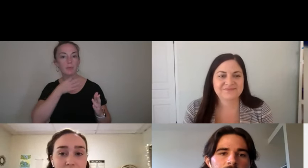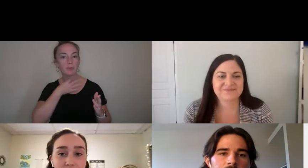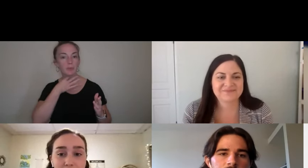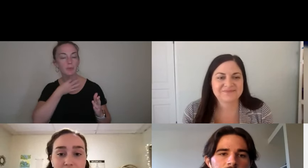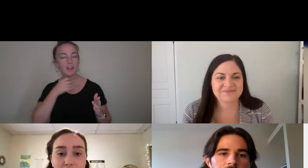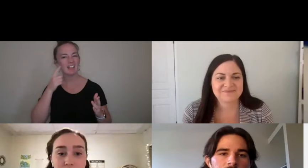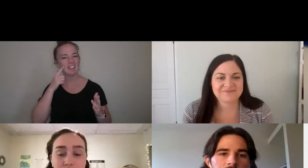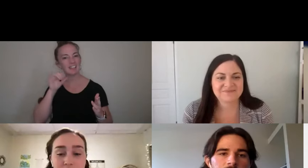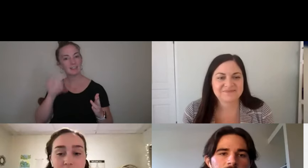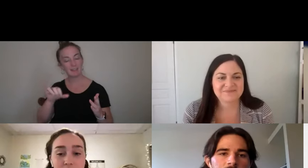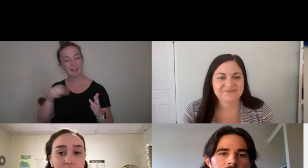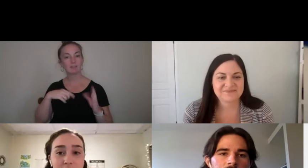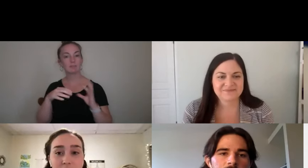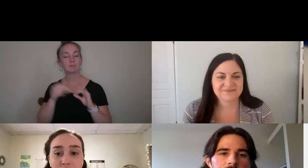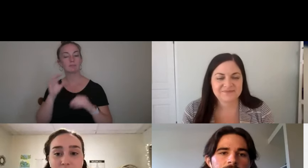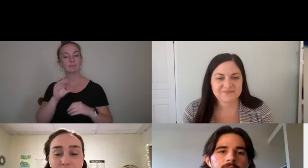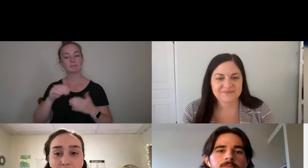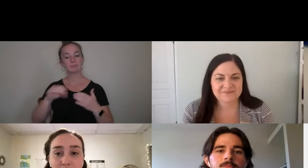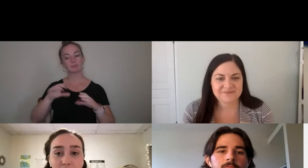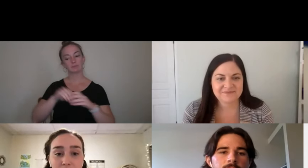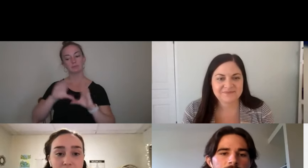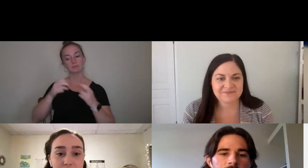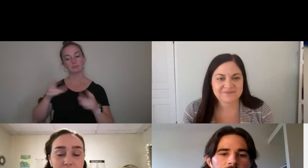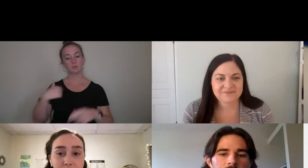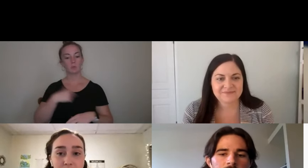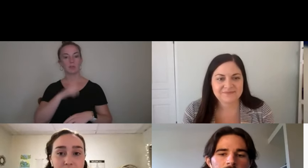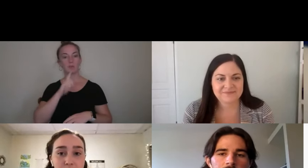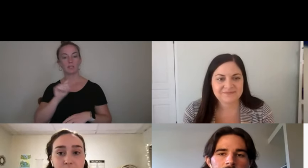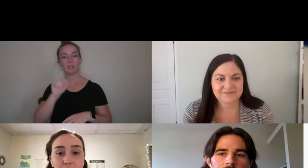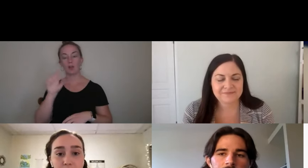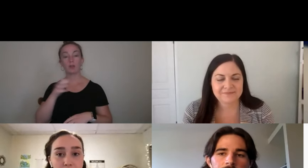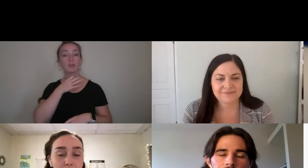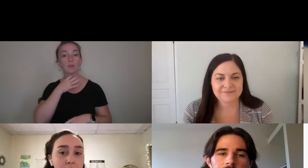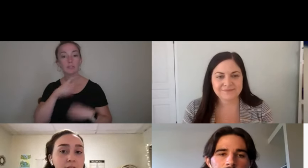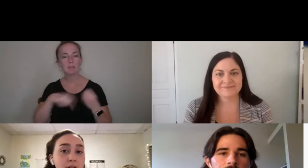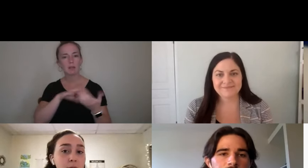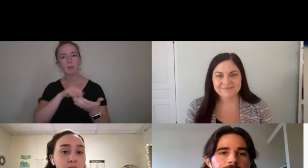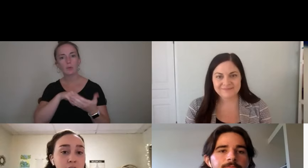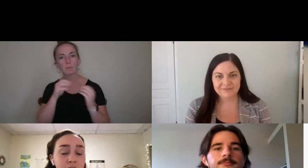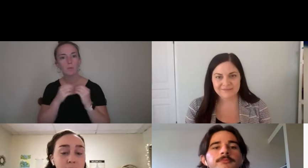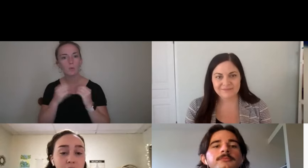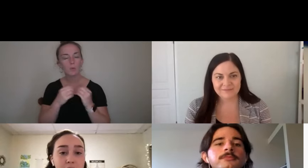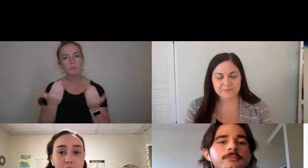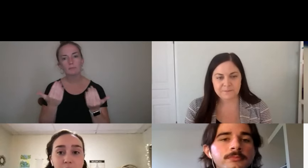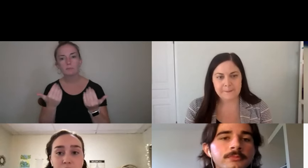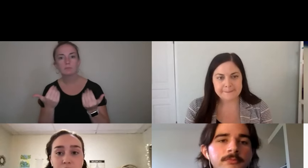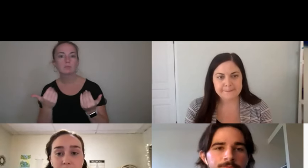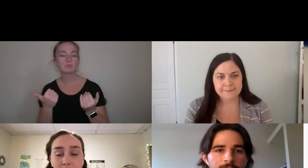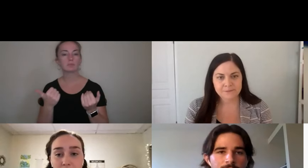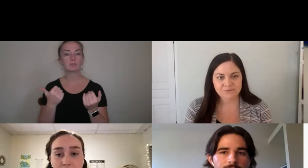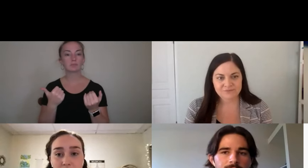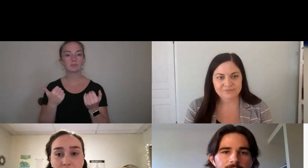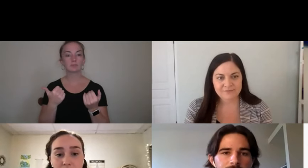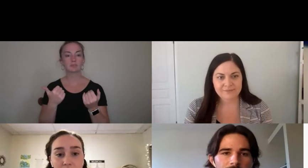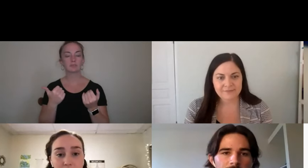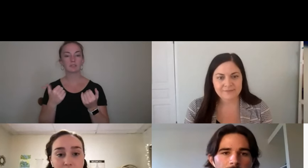thing I would say about center students in the classroom is that we really are curious about, you know, learning more about what we're talking about and kind of pushing the